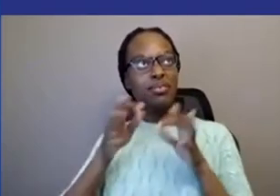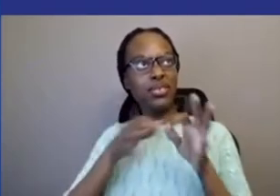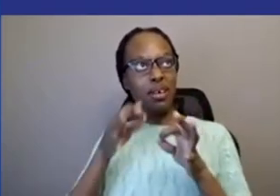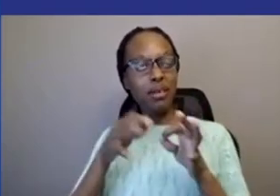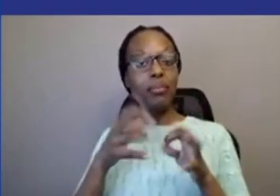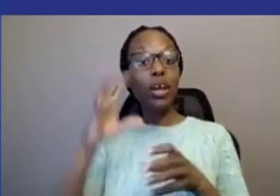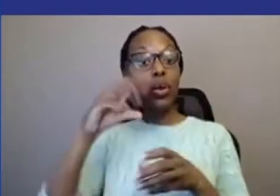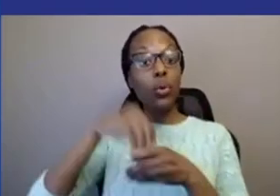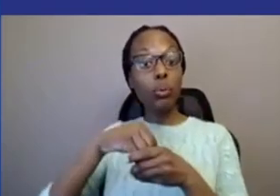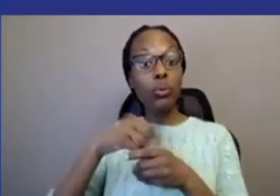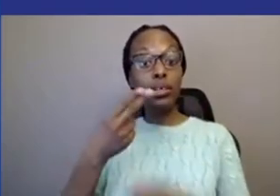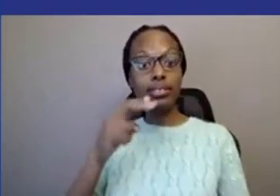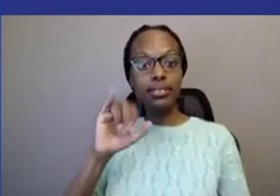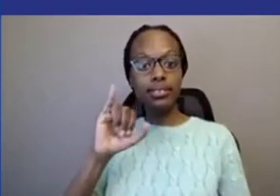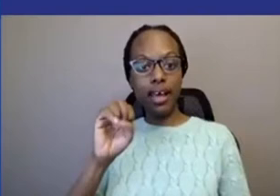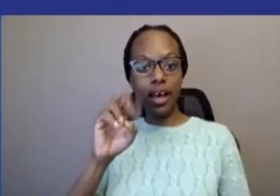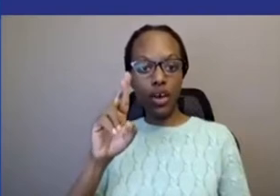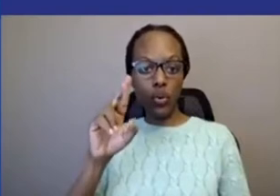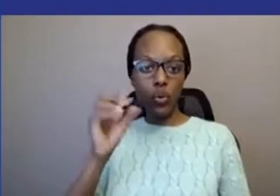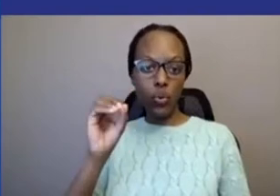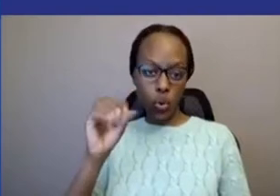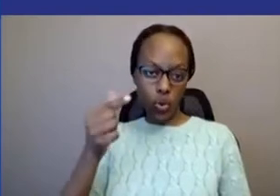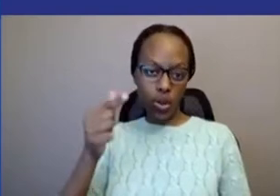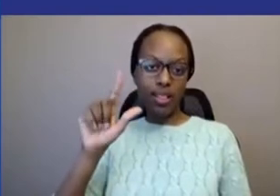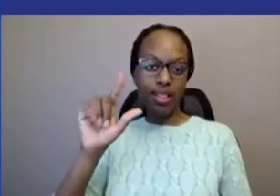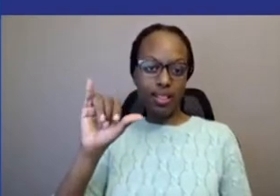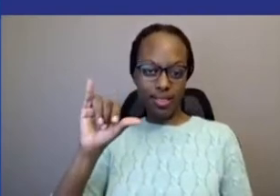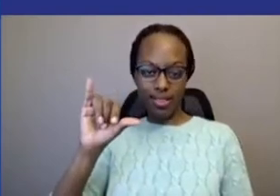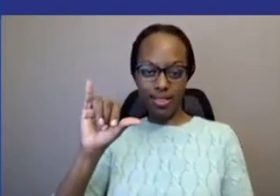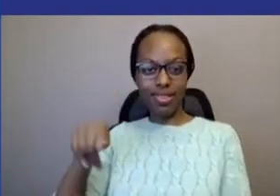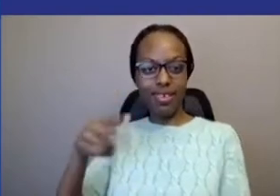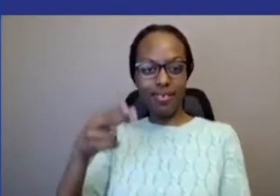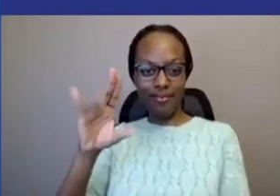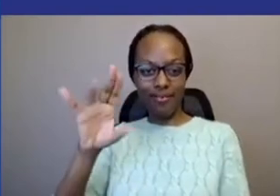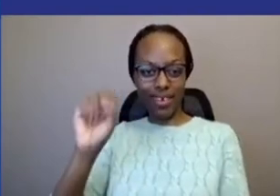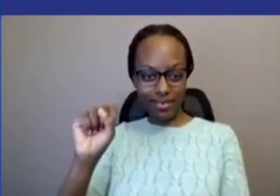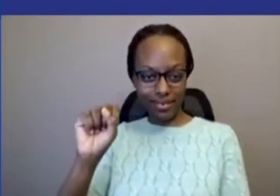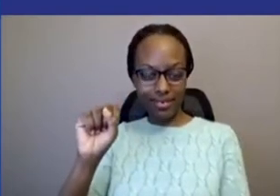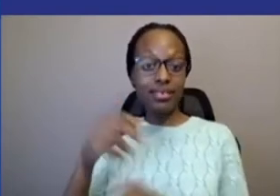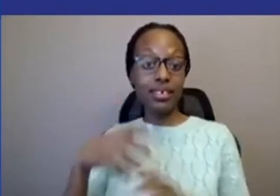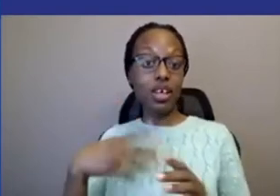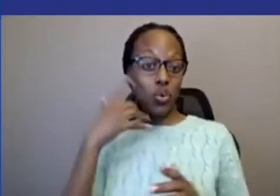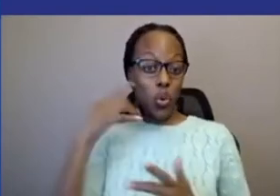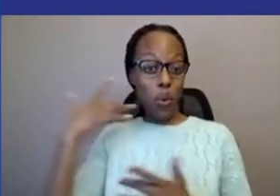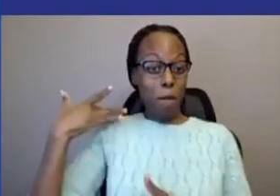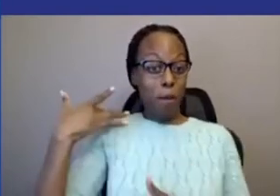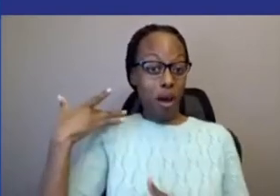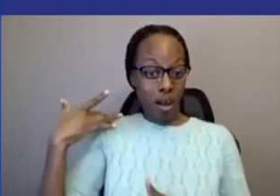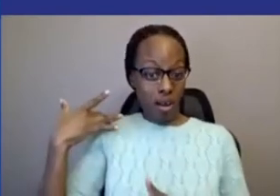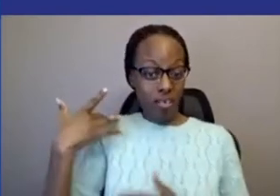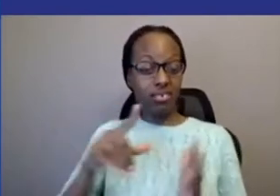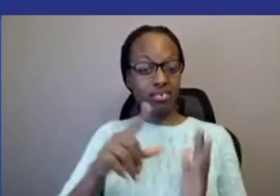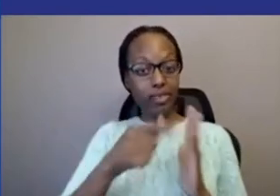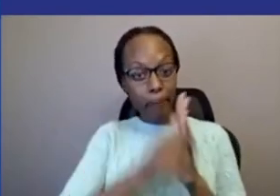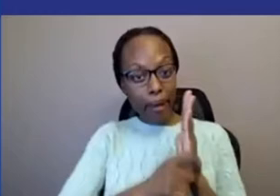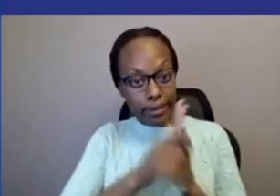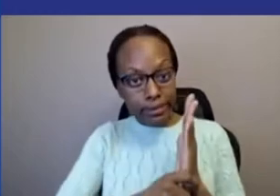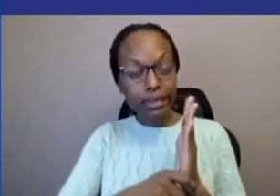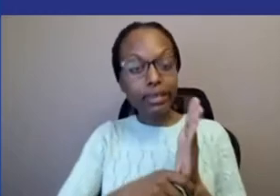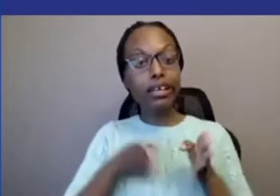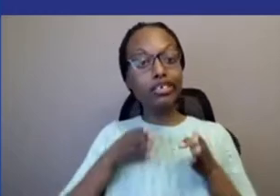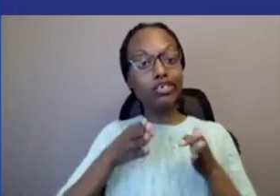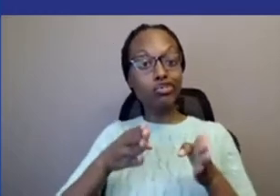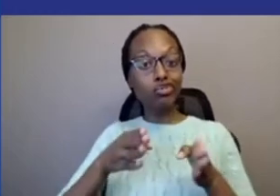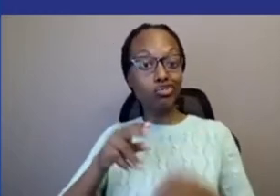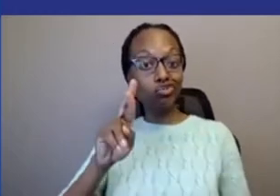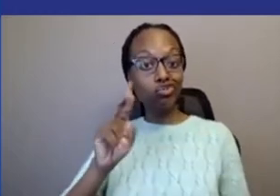hieroglyphics, posing like models in the magazines and on the runways. And because it's a competitive dance, you gotta add